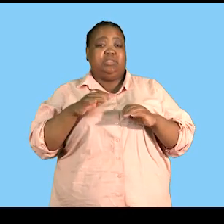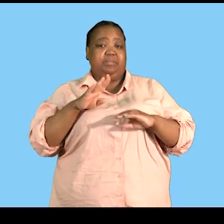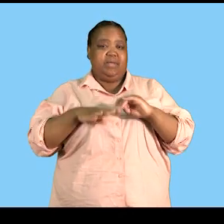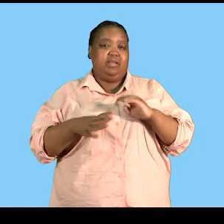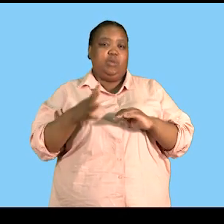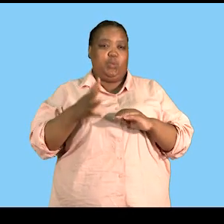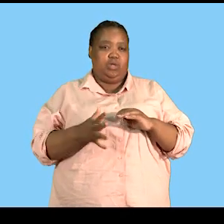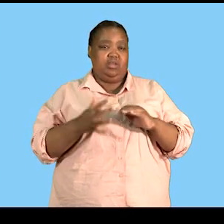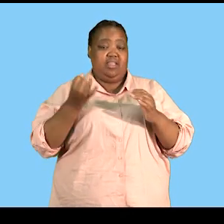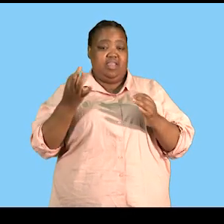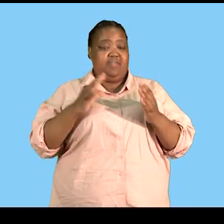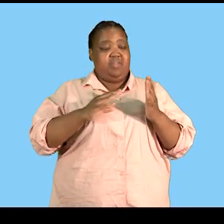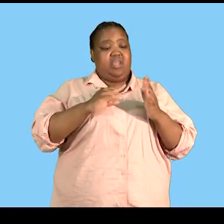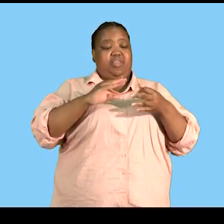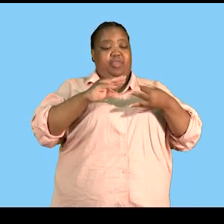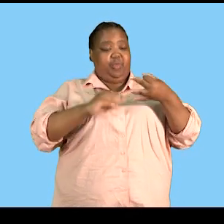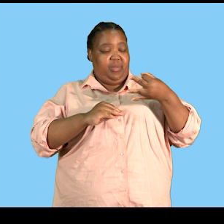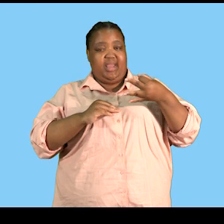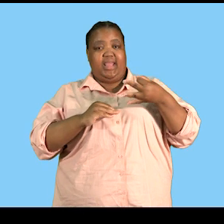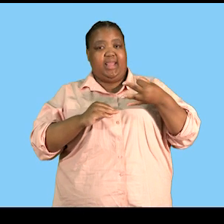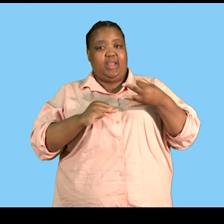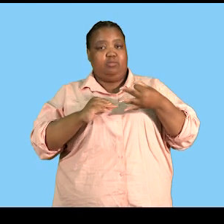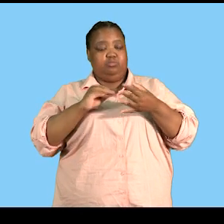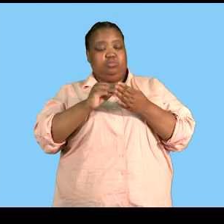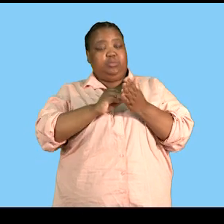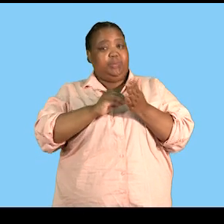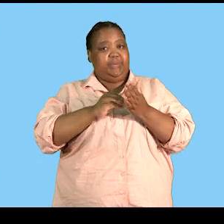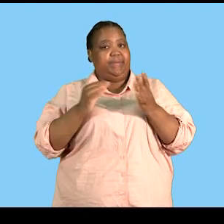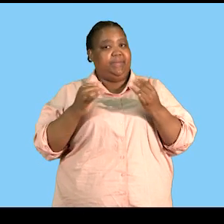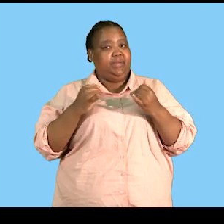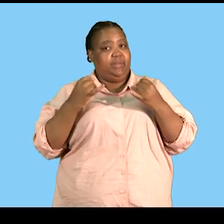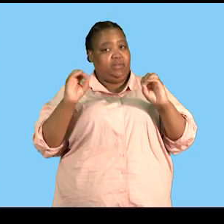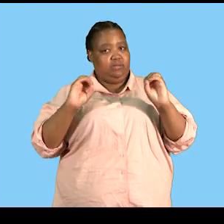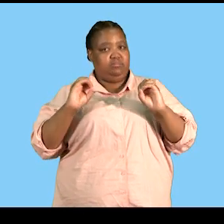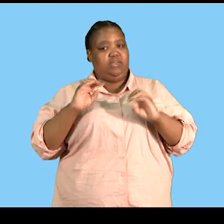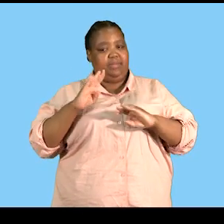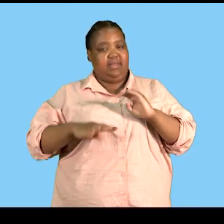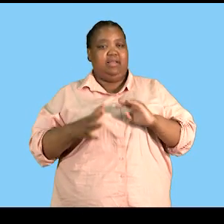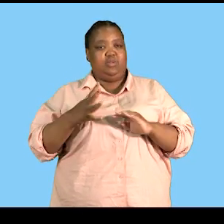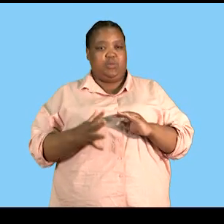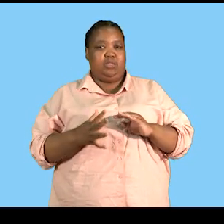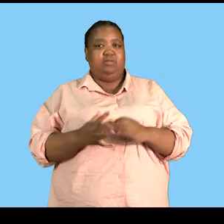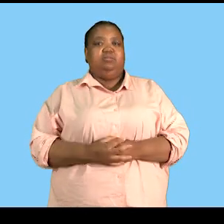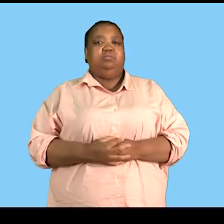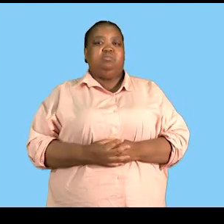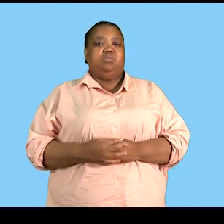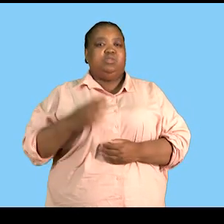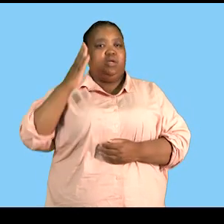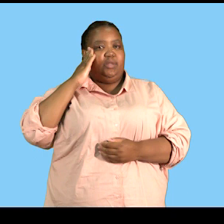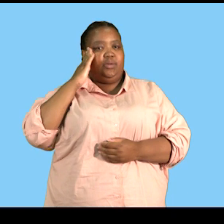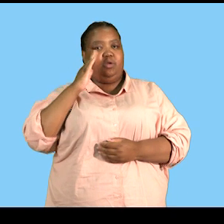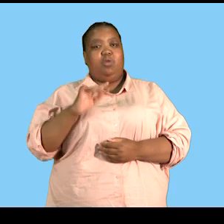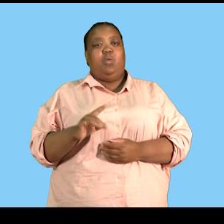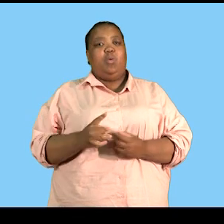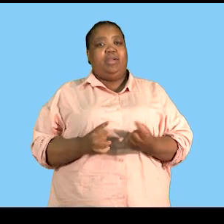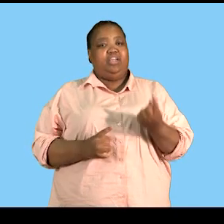get penalized if you don't do that. So what you're going to say is each